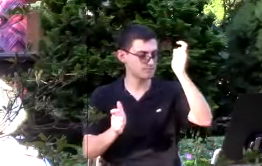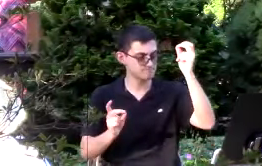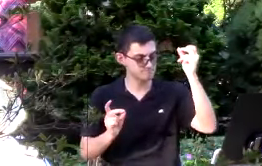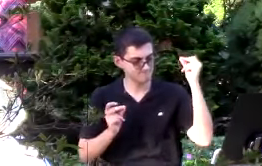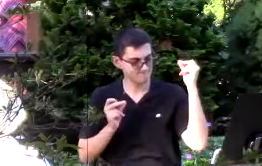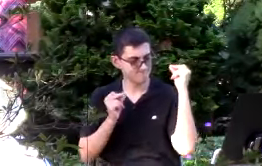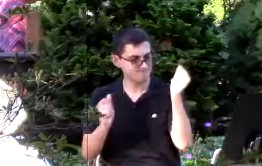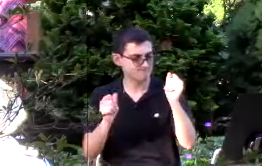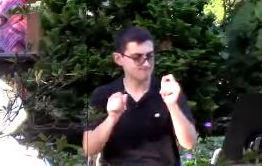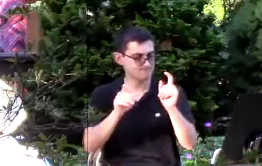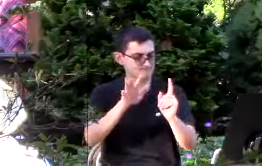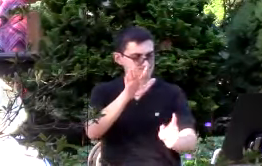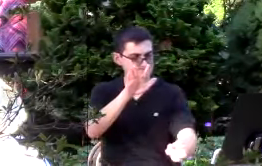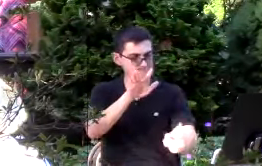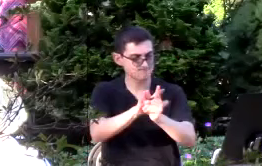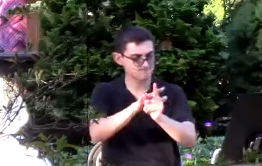b'agala